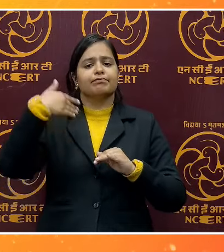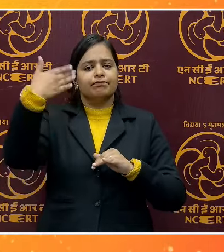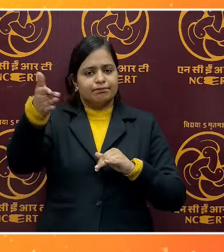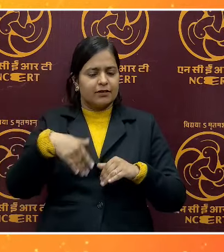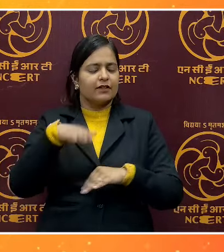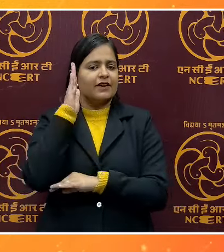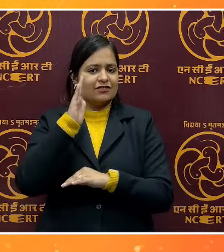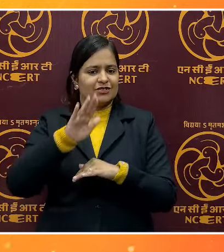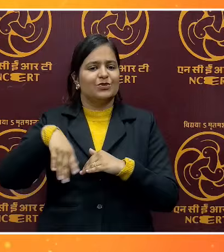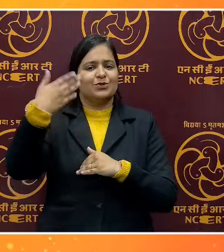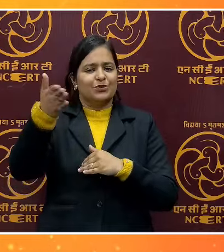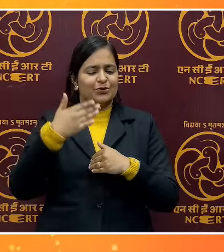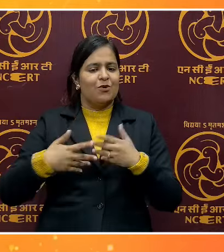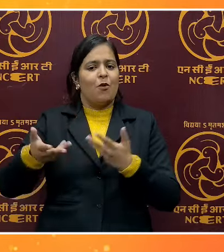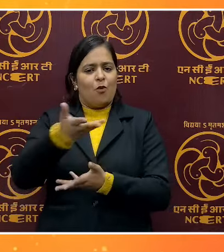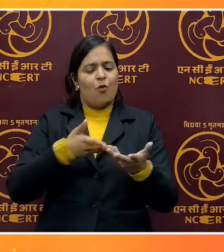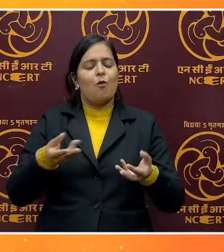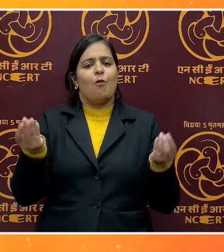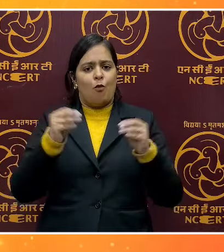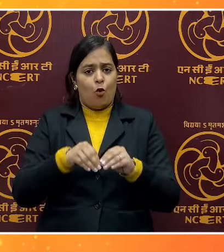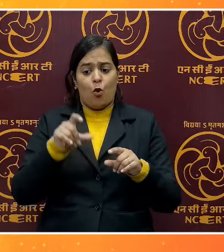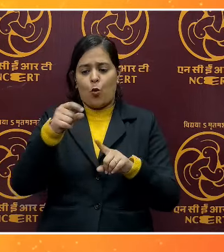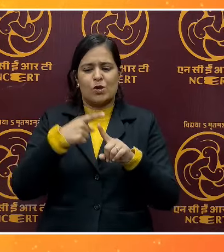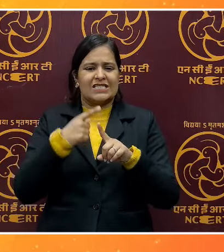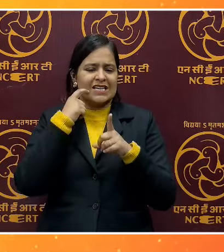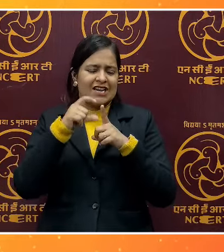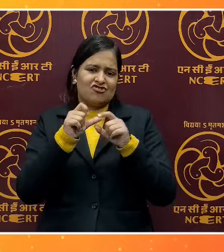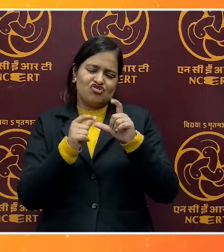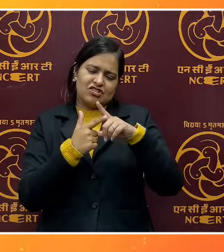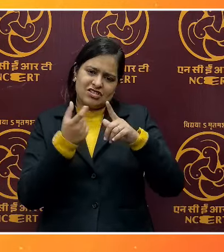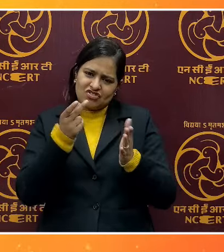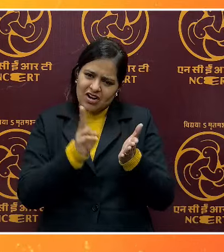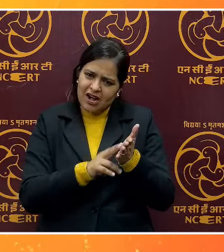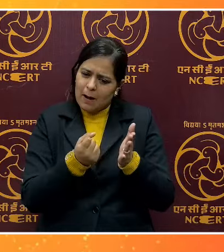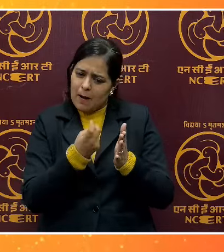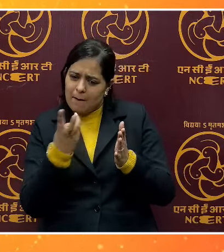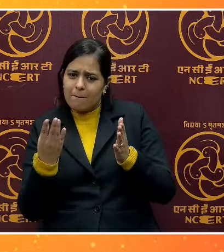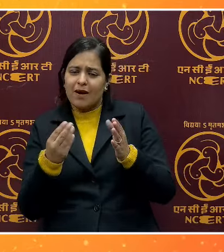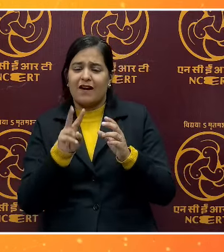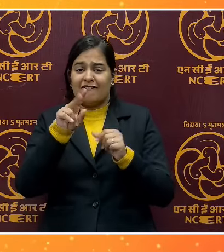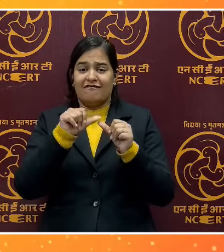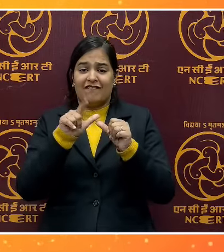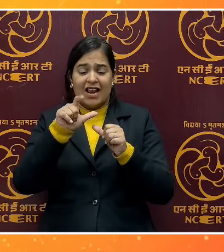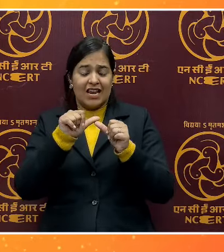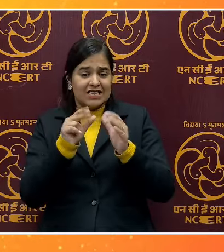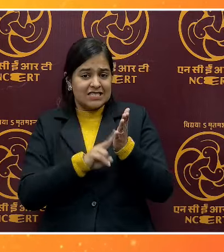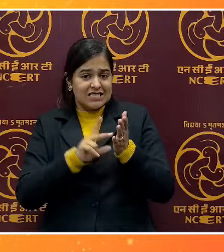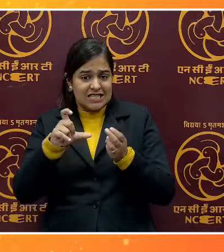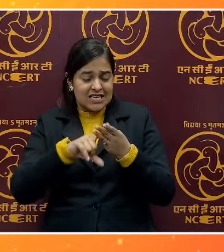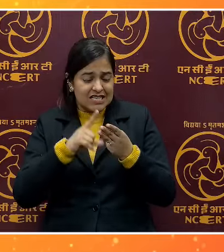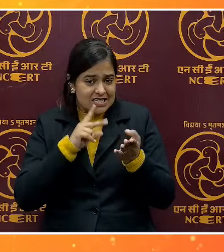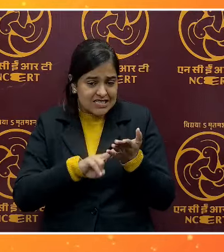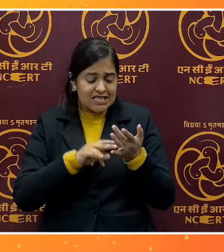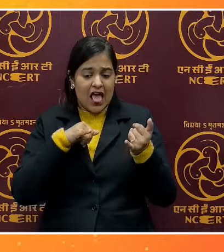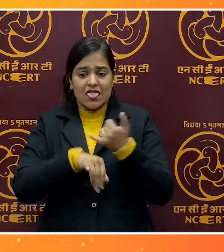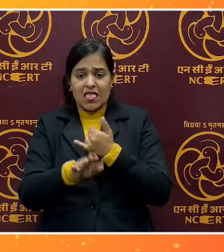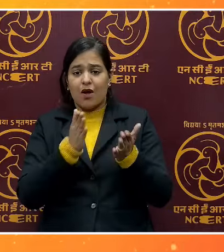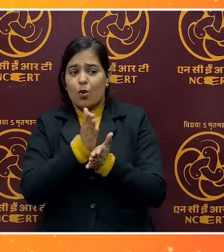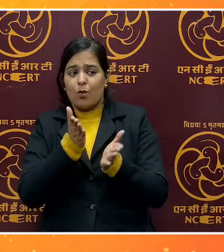it oxidation number, be it the valencies, the types of valencies, be